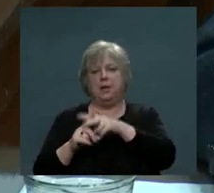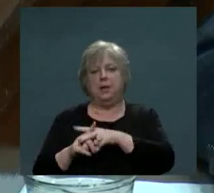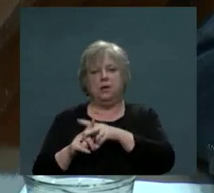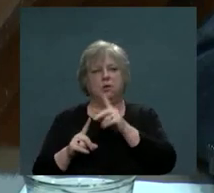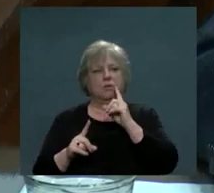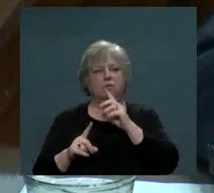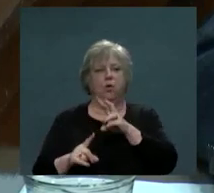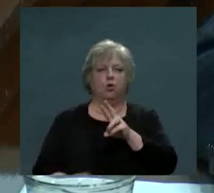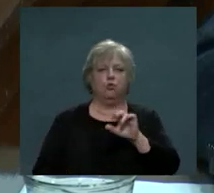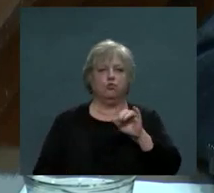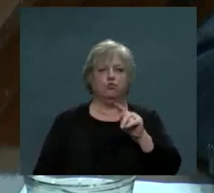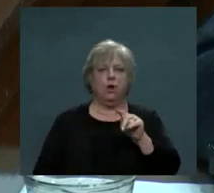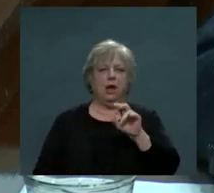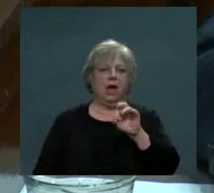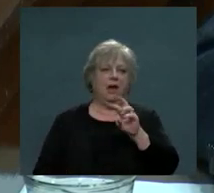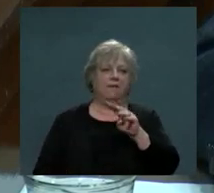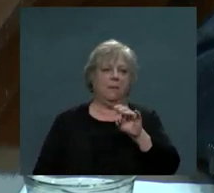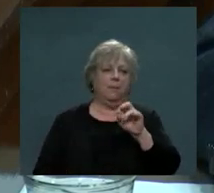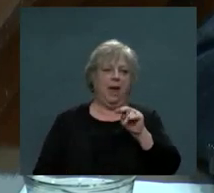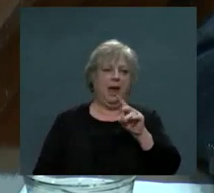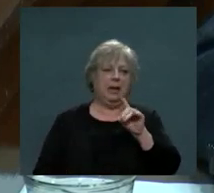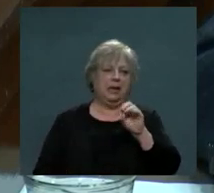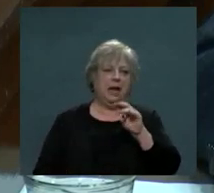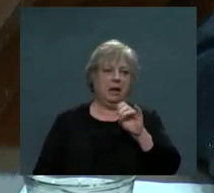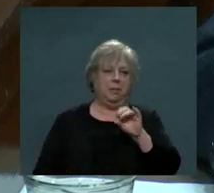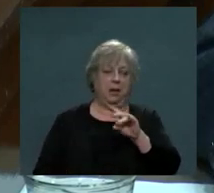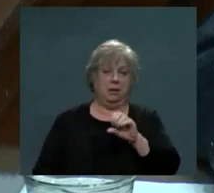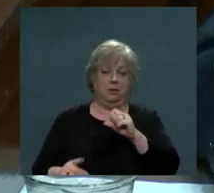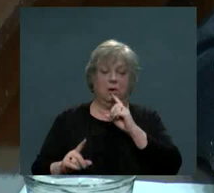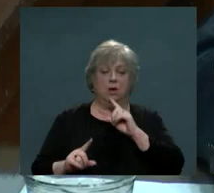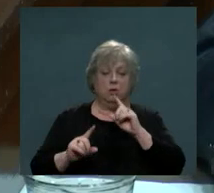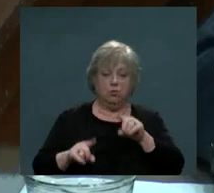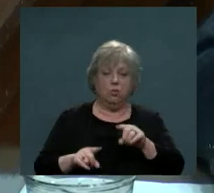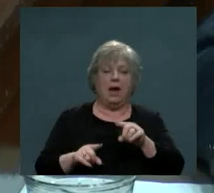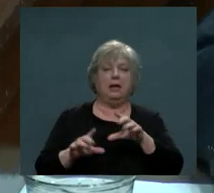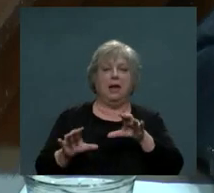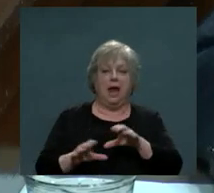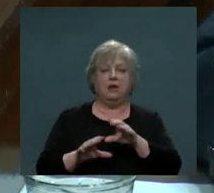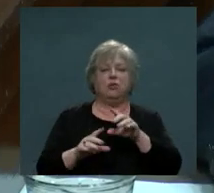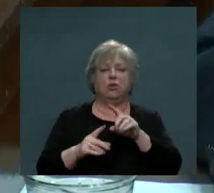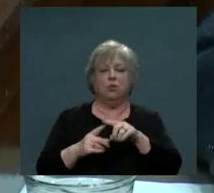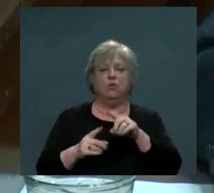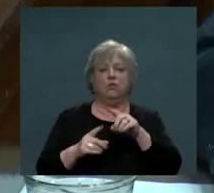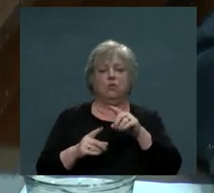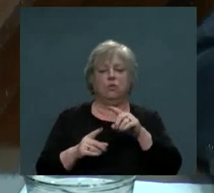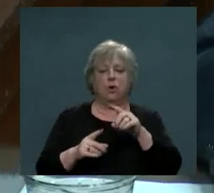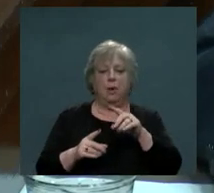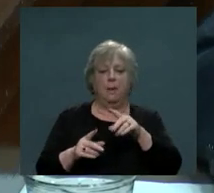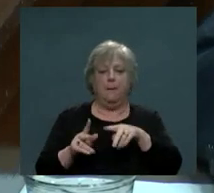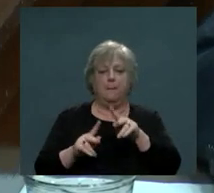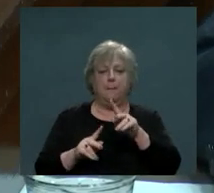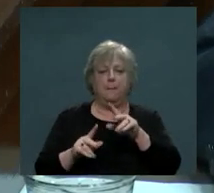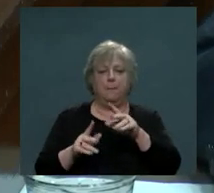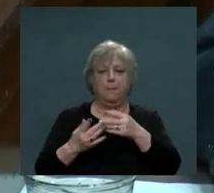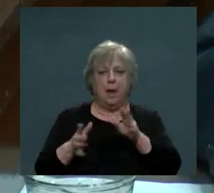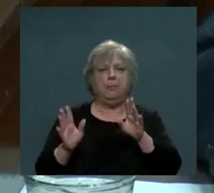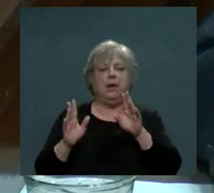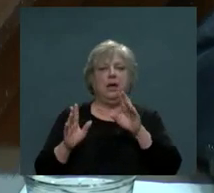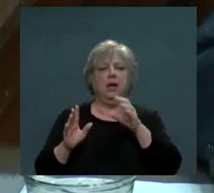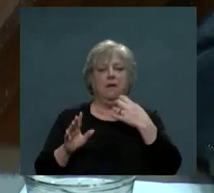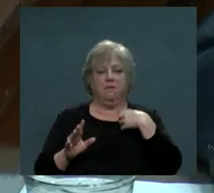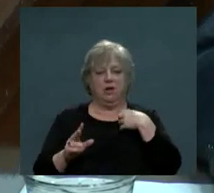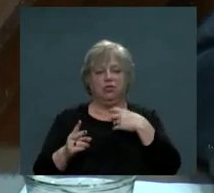writ of mandamus, which is to direct an action by a public official, and the other one is to simultaneously